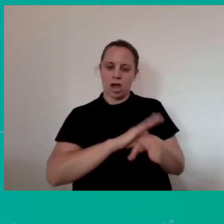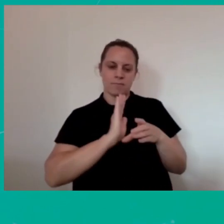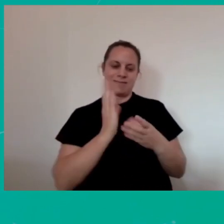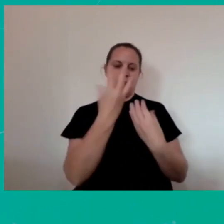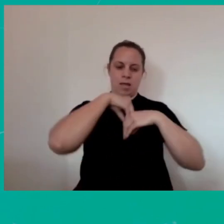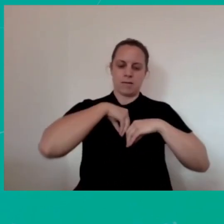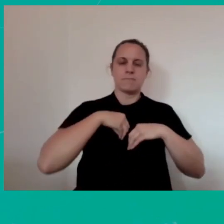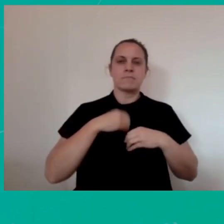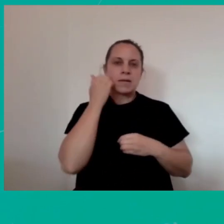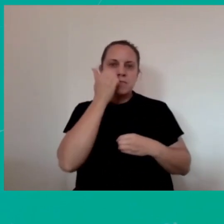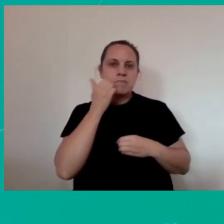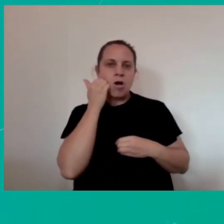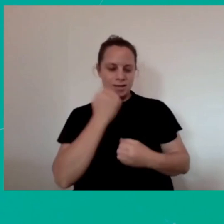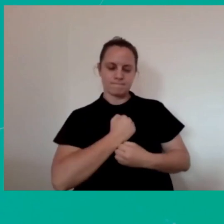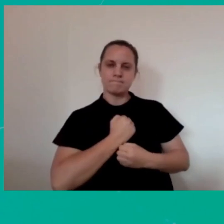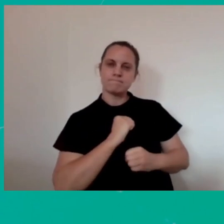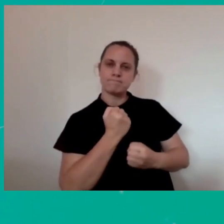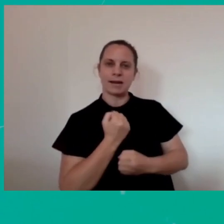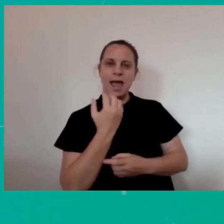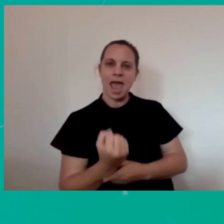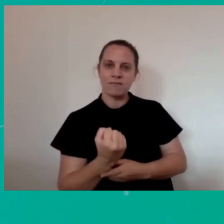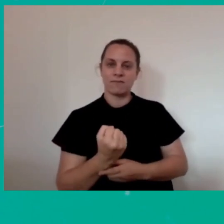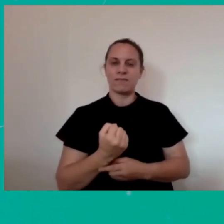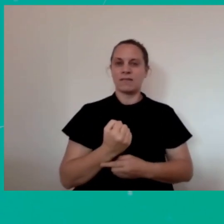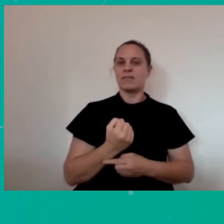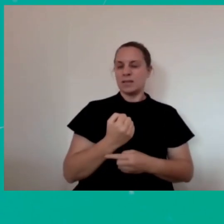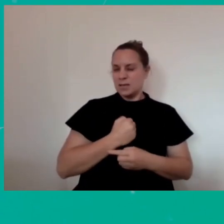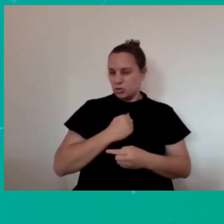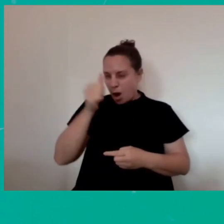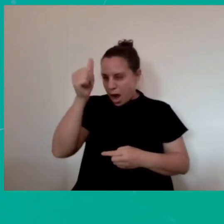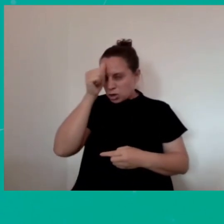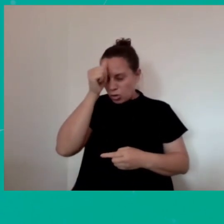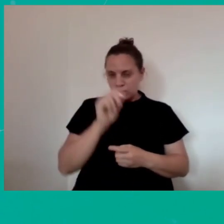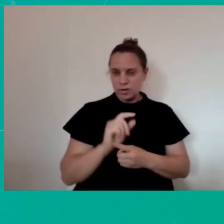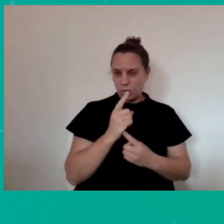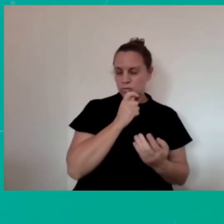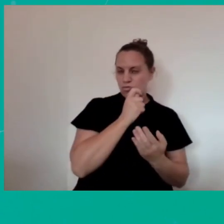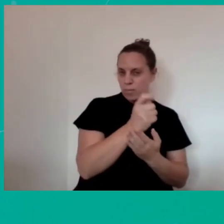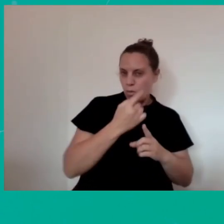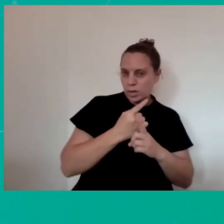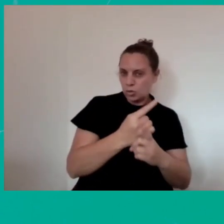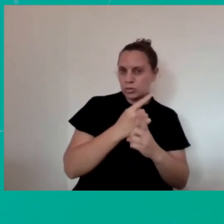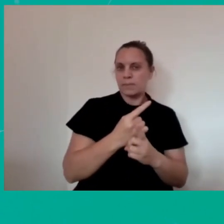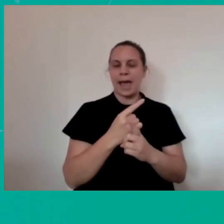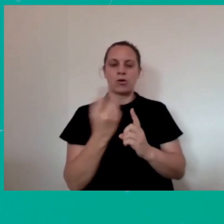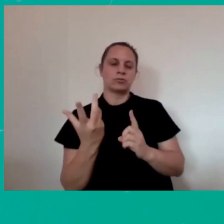both. It is one of the first reports I know that talks about using the treaty, Te Tiriti o Waitangi,